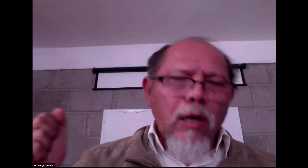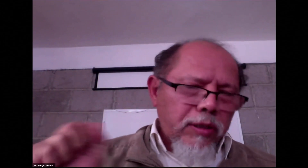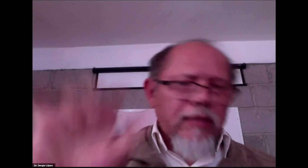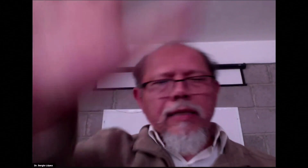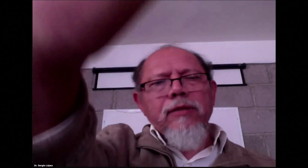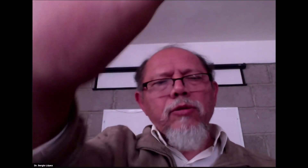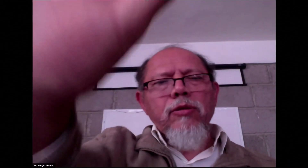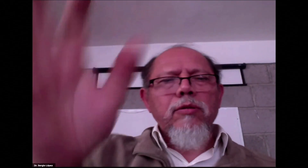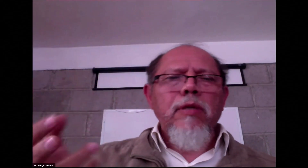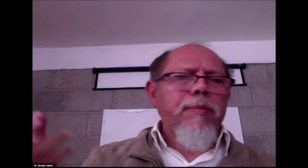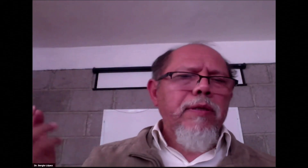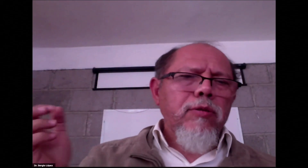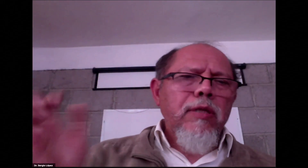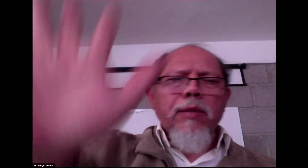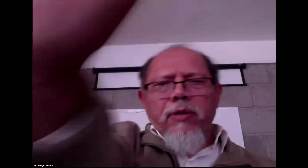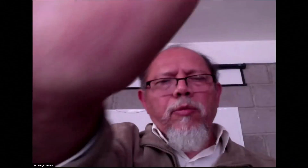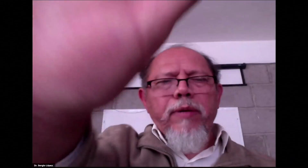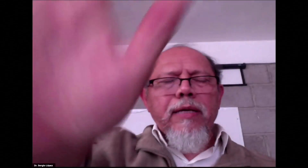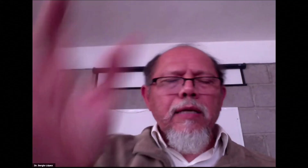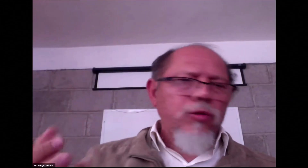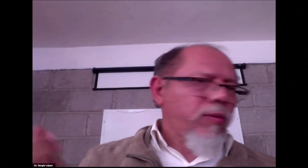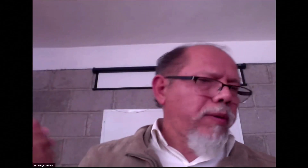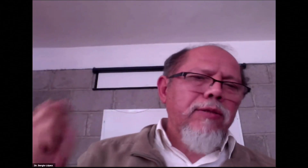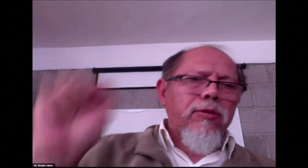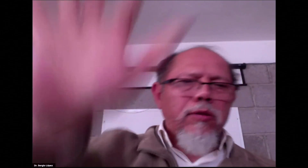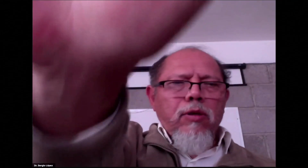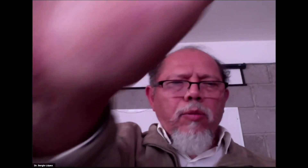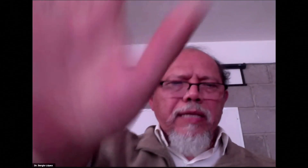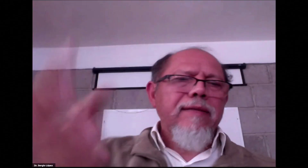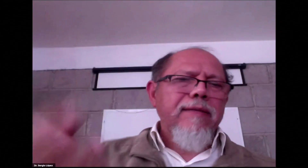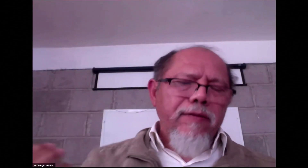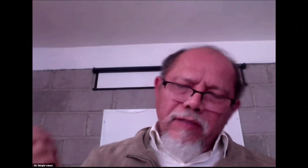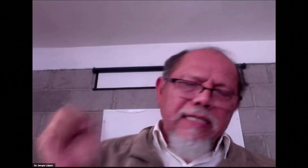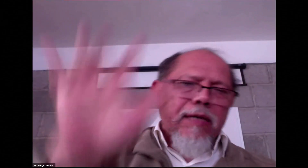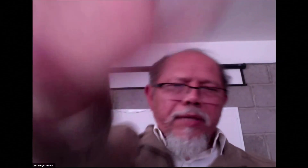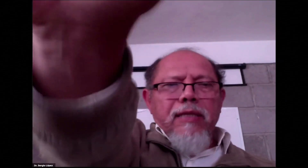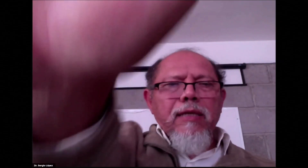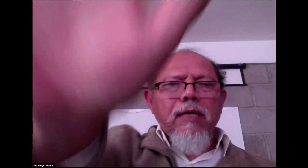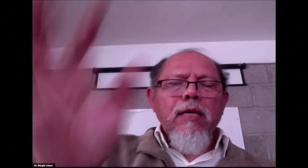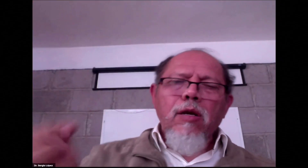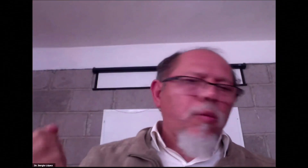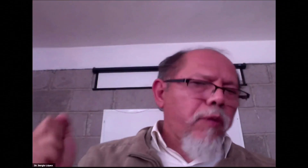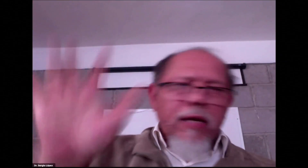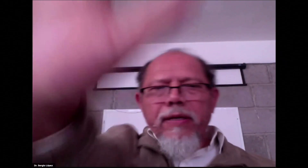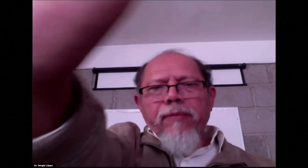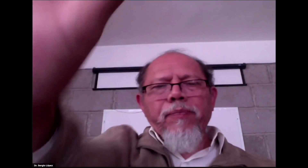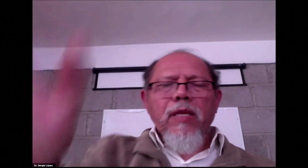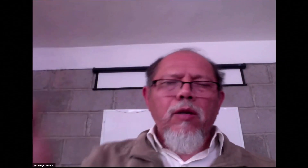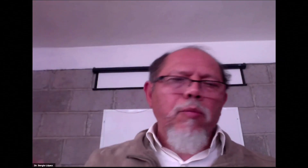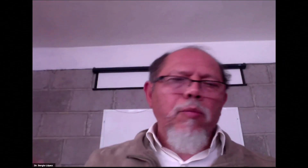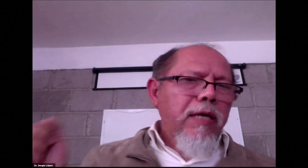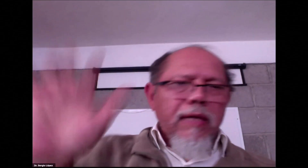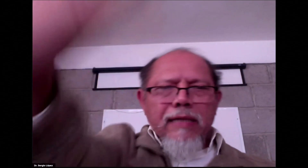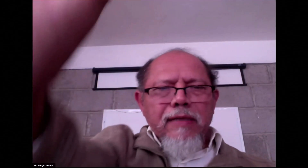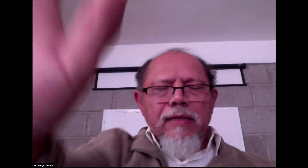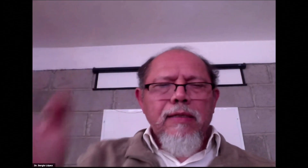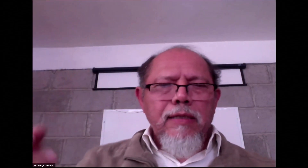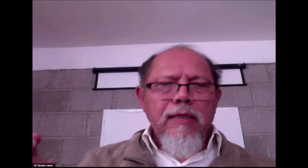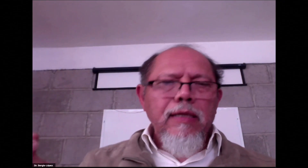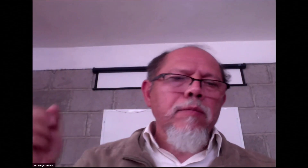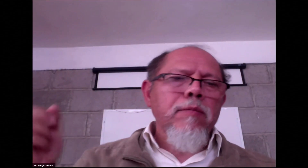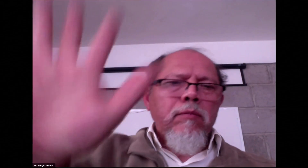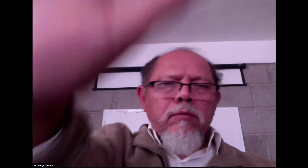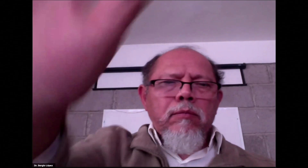the desire, whatever you want. This is with a person who can move their arm. They can do it physically. You move